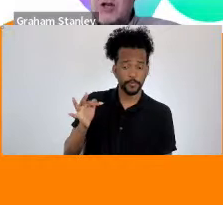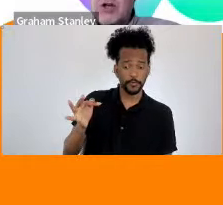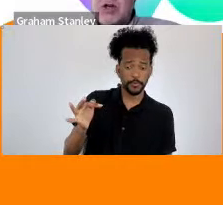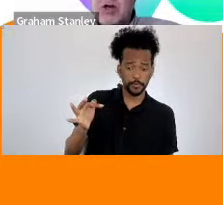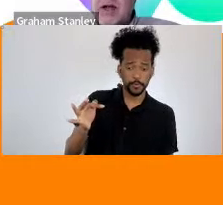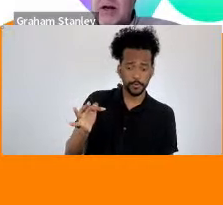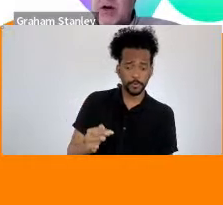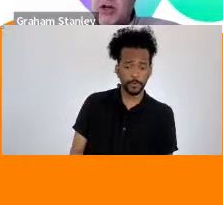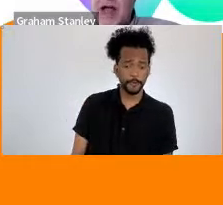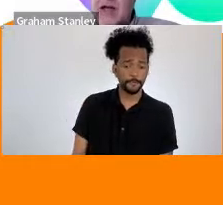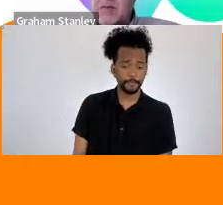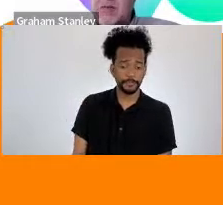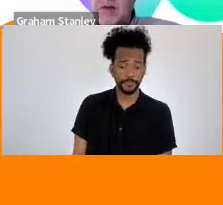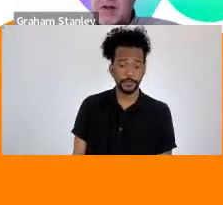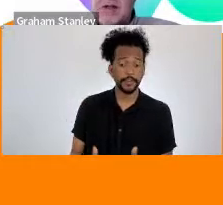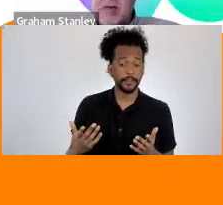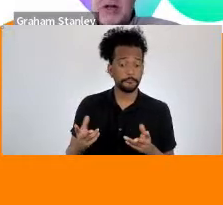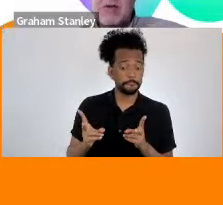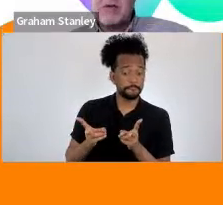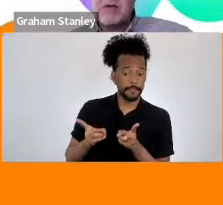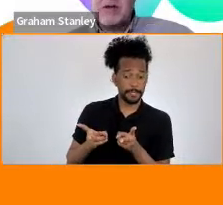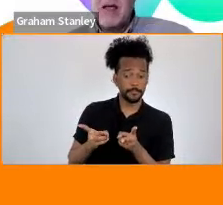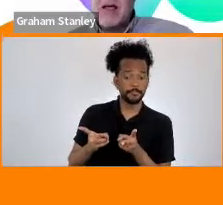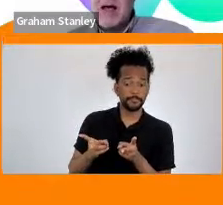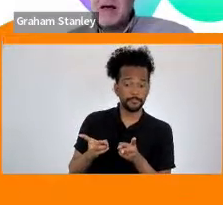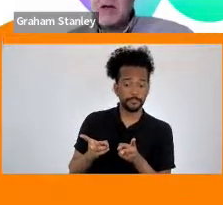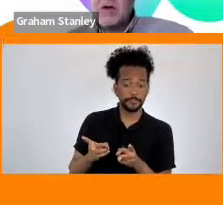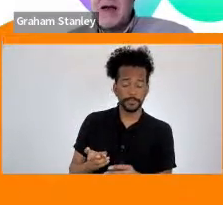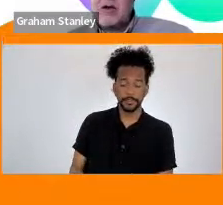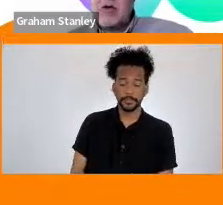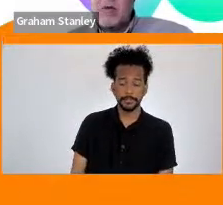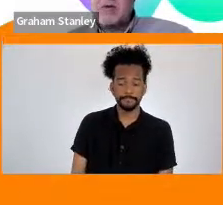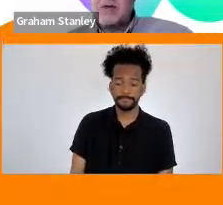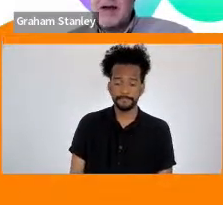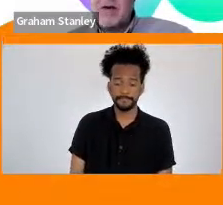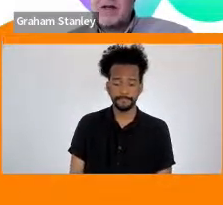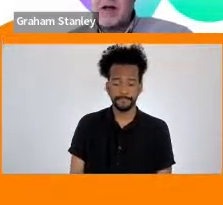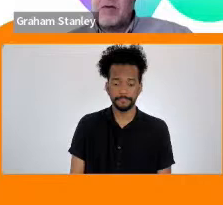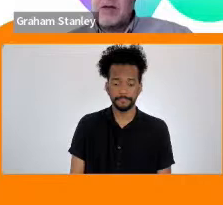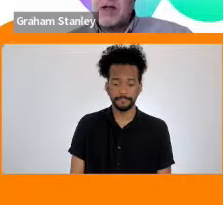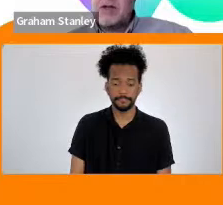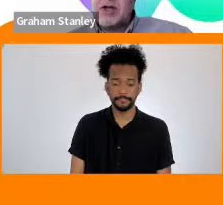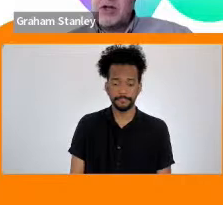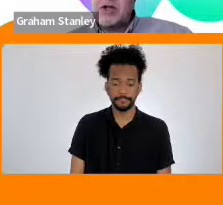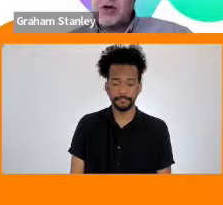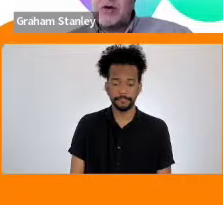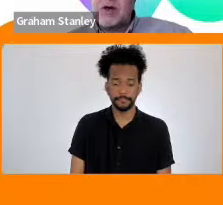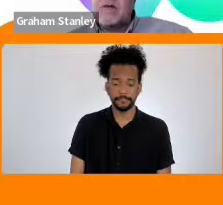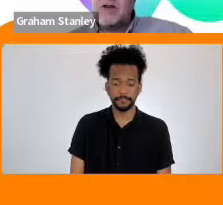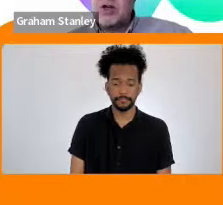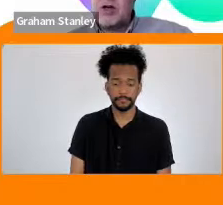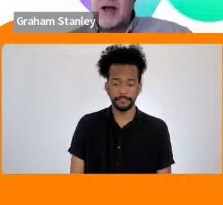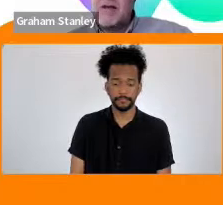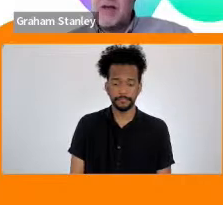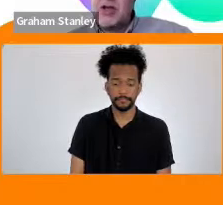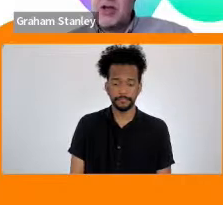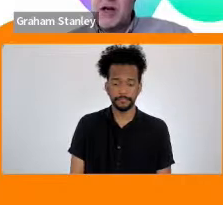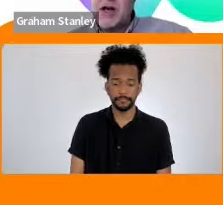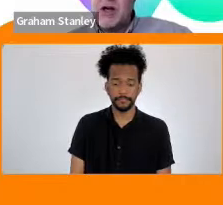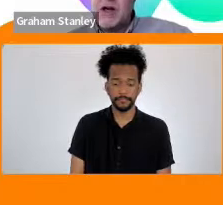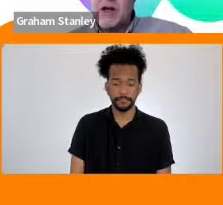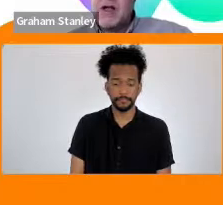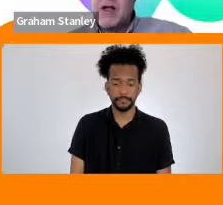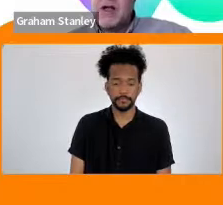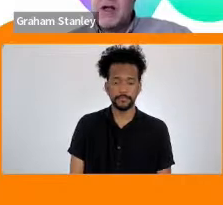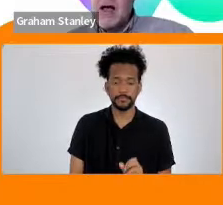by educational technology experts at the British Council and Dr. Helen Crompton, Director of the Research Institute of Digital Innovation